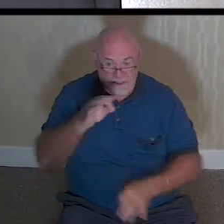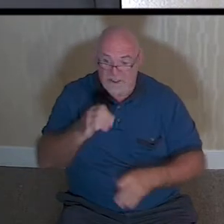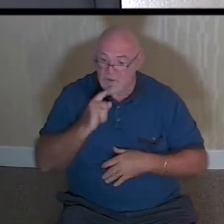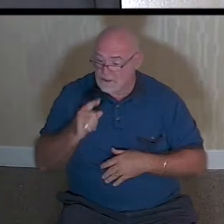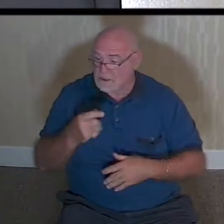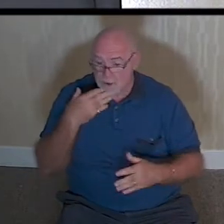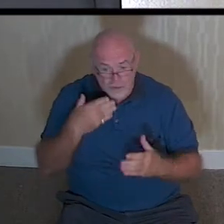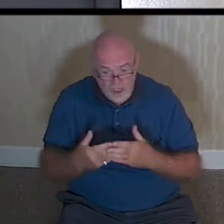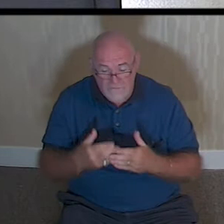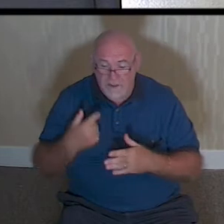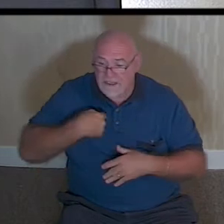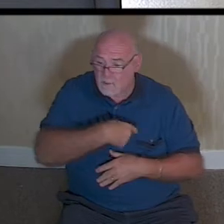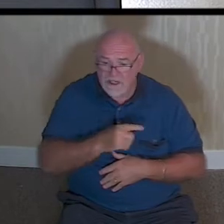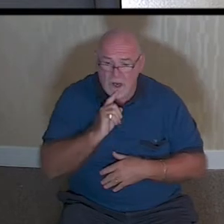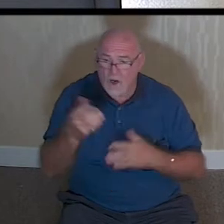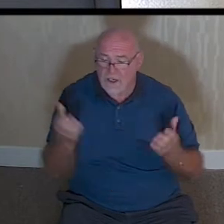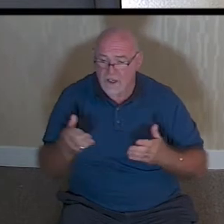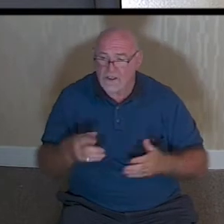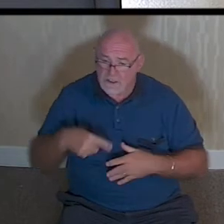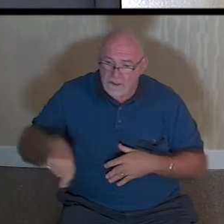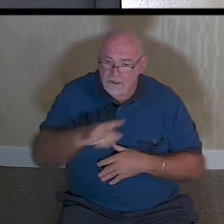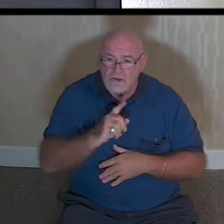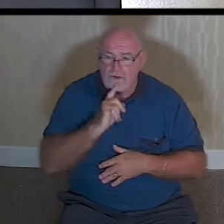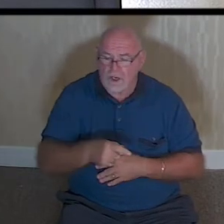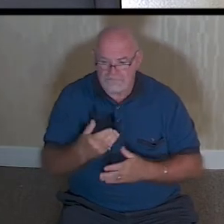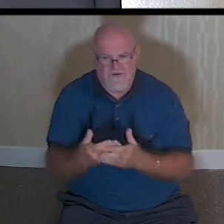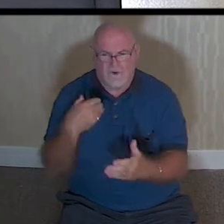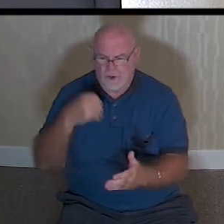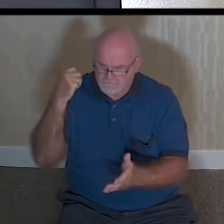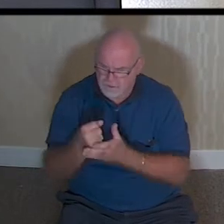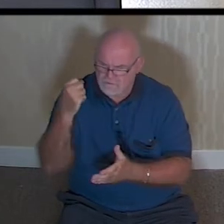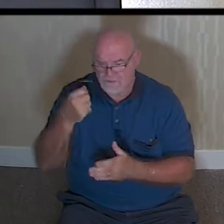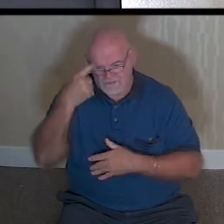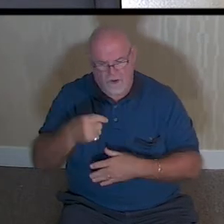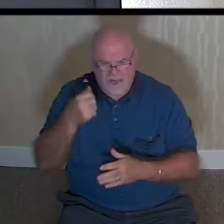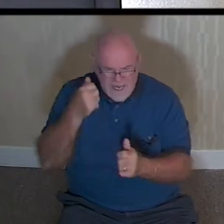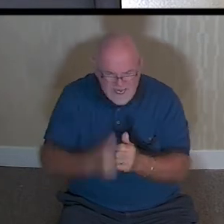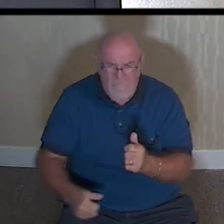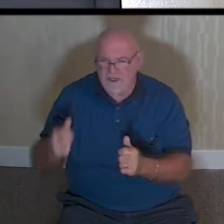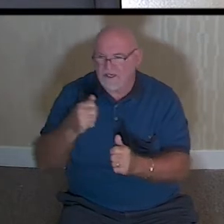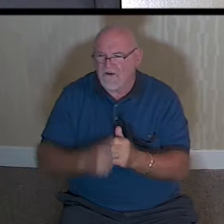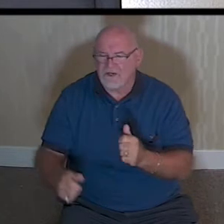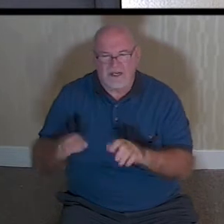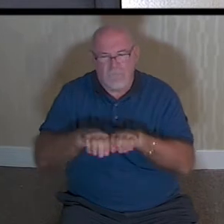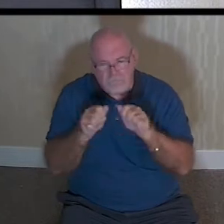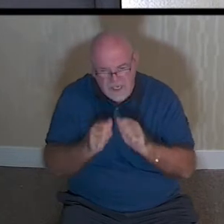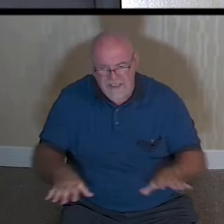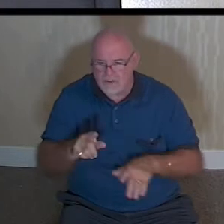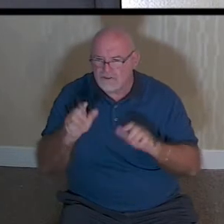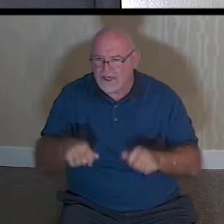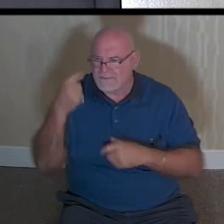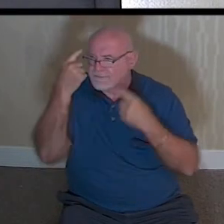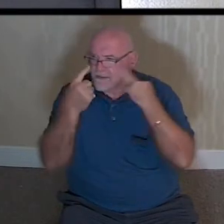are here. You are pre-approved for every blessing you can conceive in